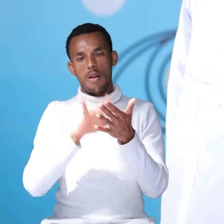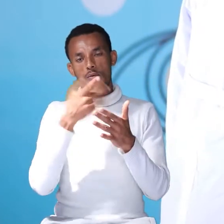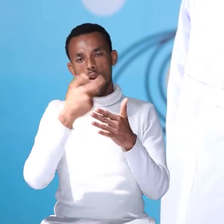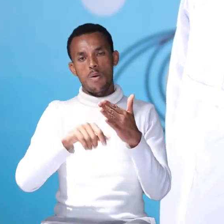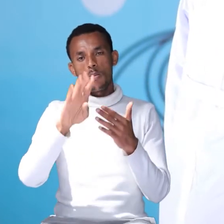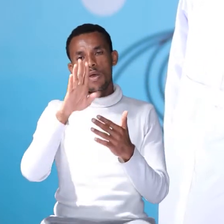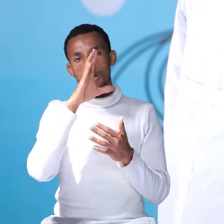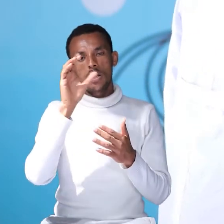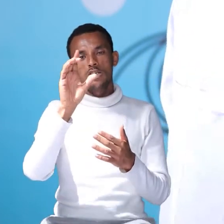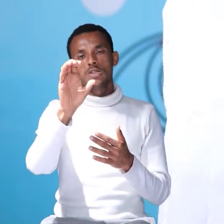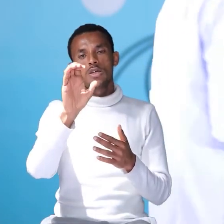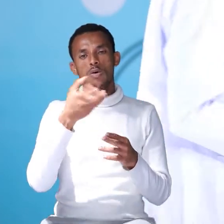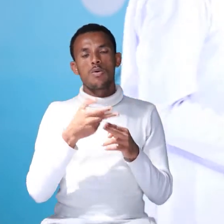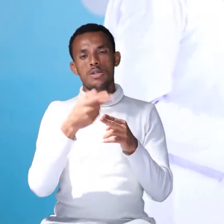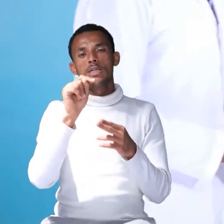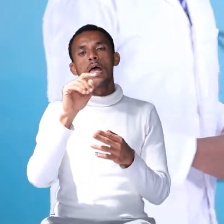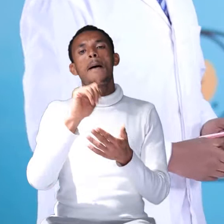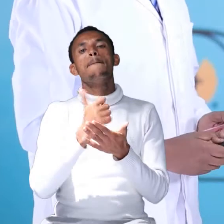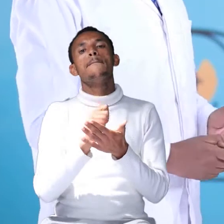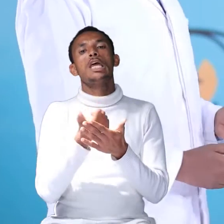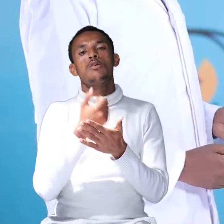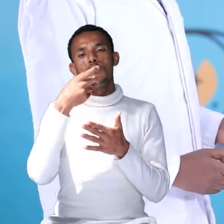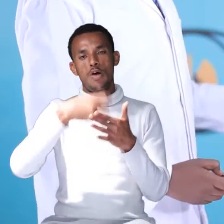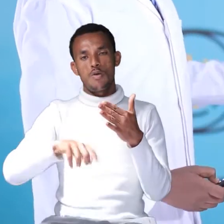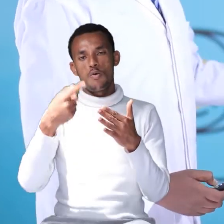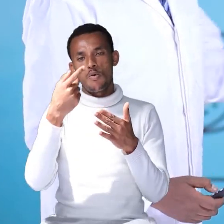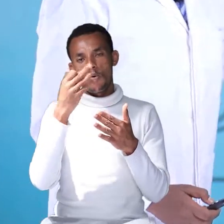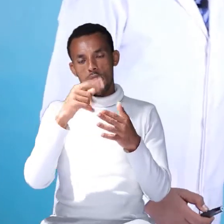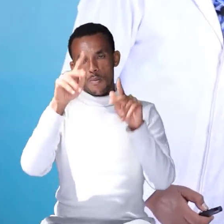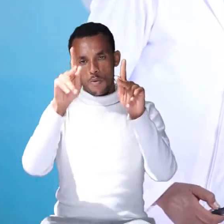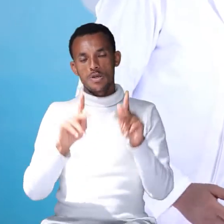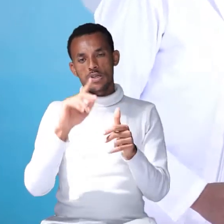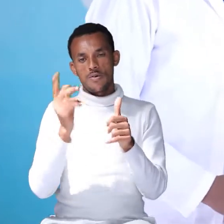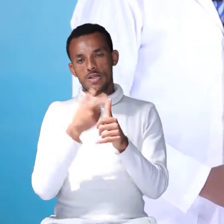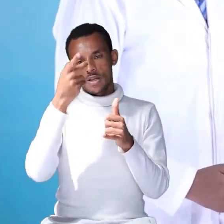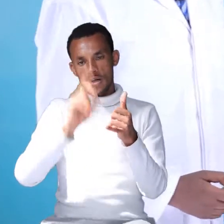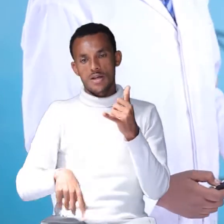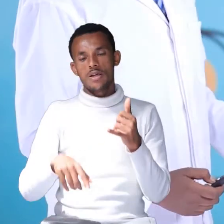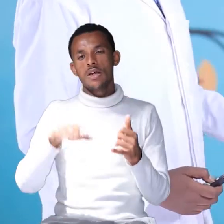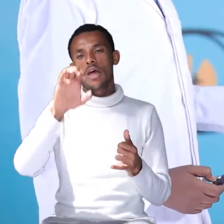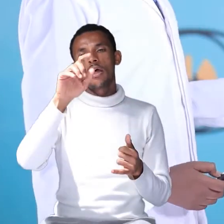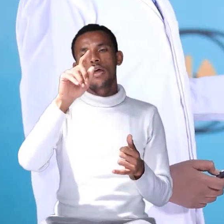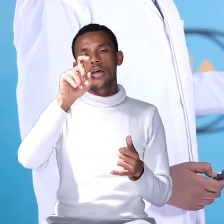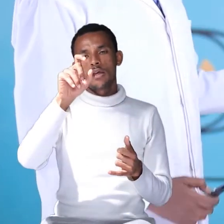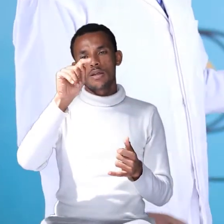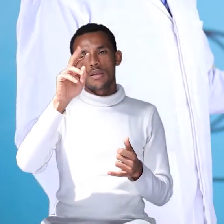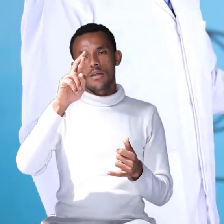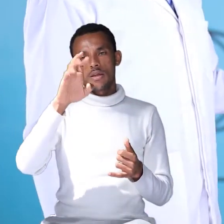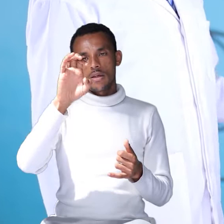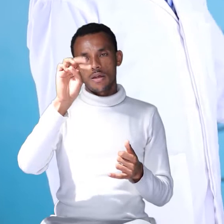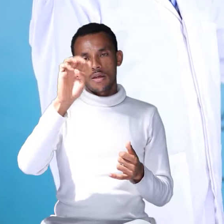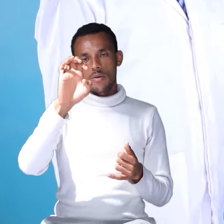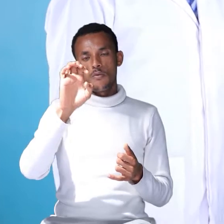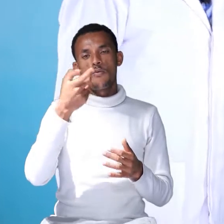C, are called the mean values of the proportion. The first and the last terms, A and D, are called the